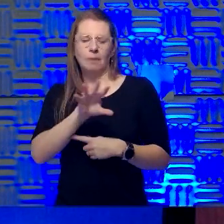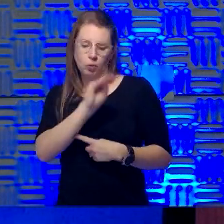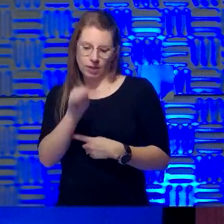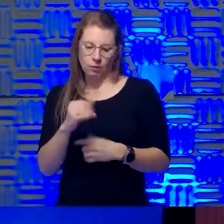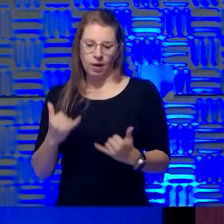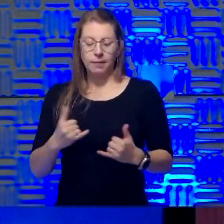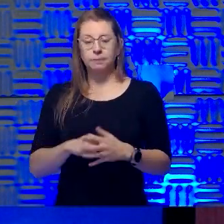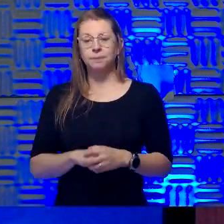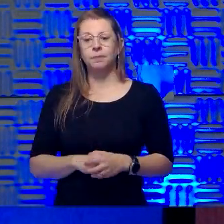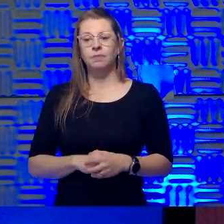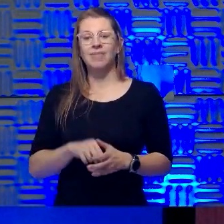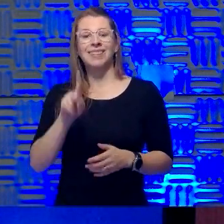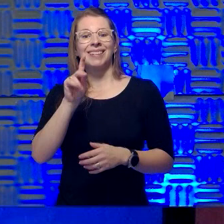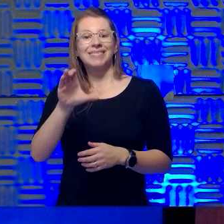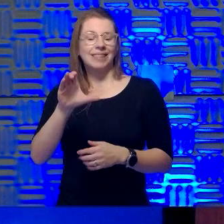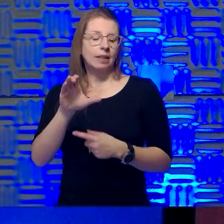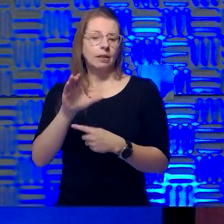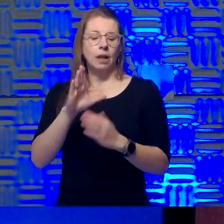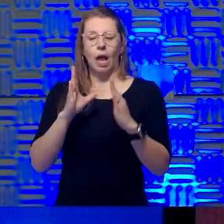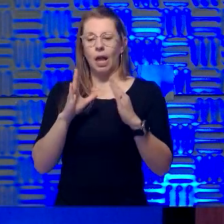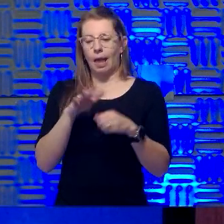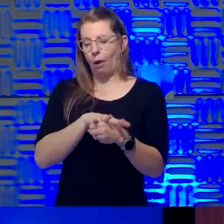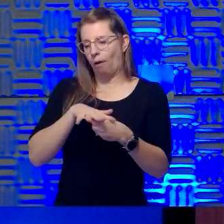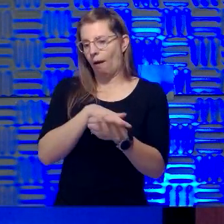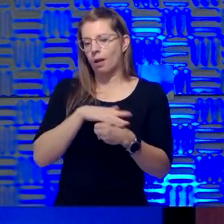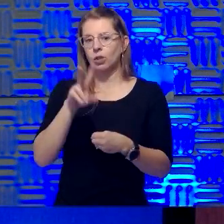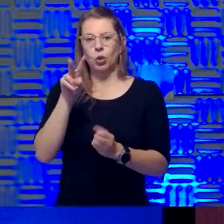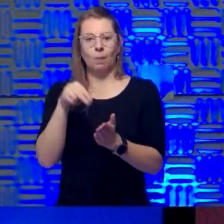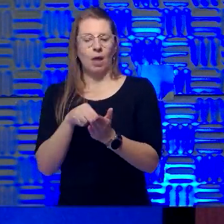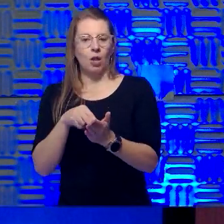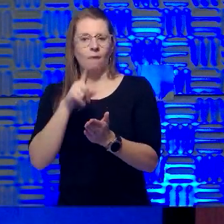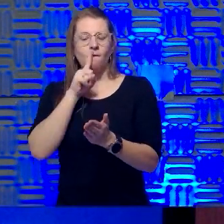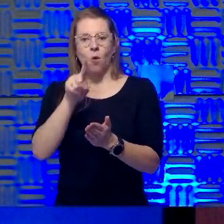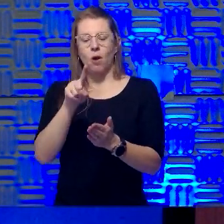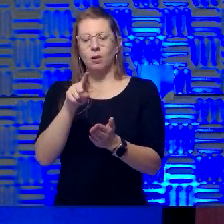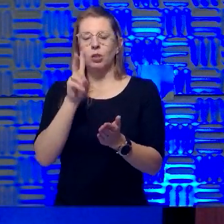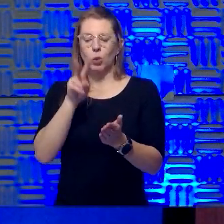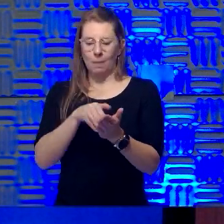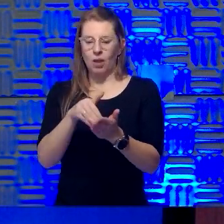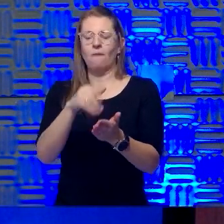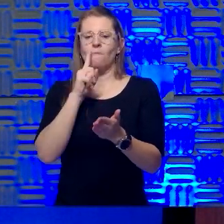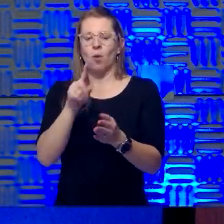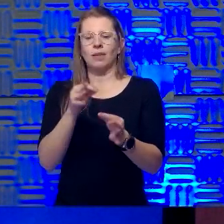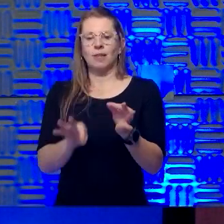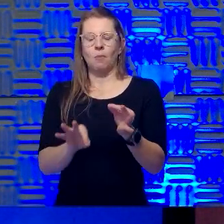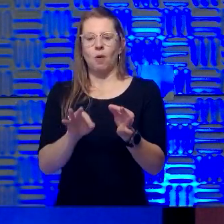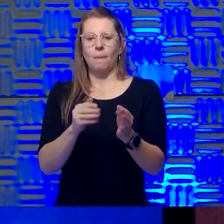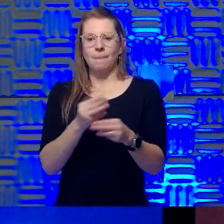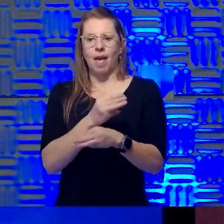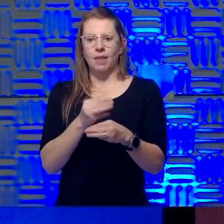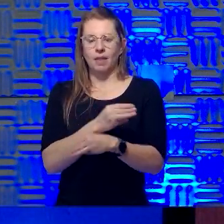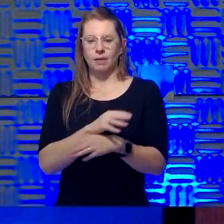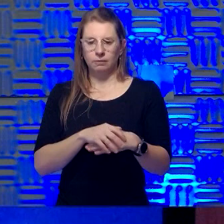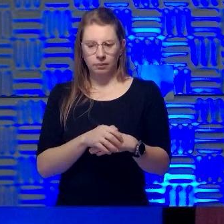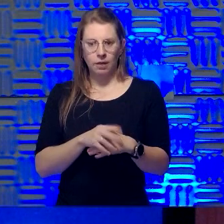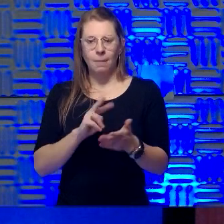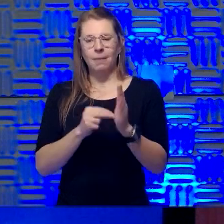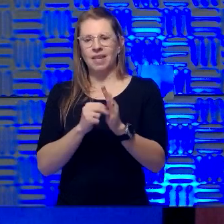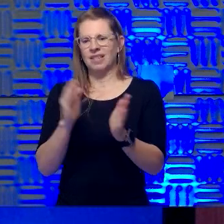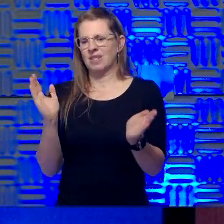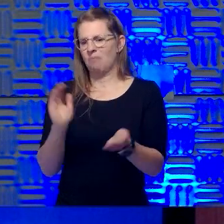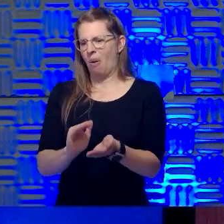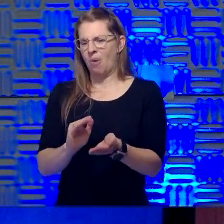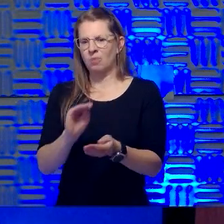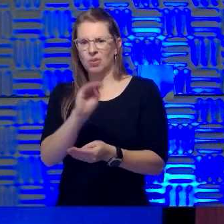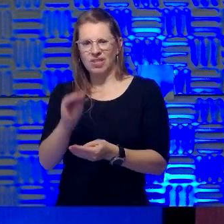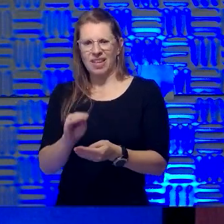around the Kansas City area, or 2.2 million. I use 2 million for simple math. That's 100,000 folks who are going to get hospitalized, and a small